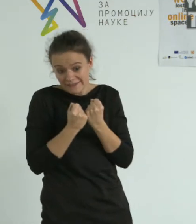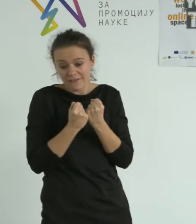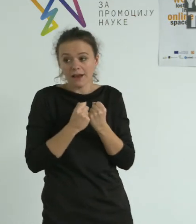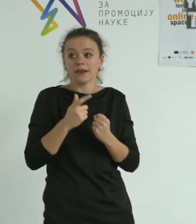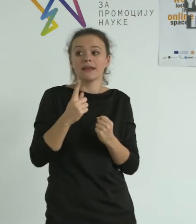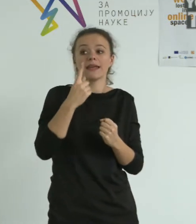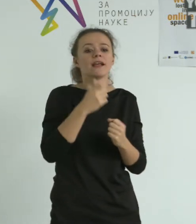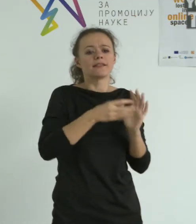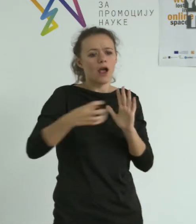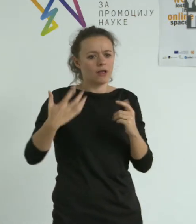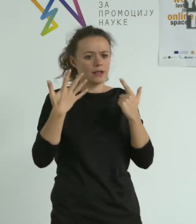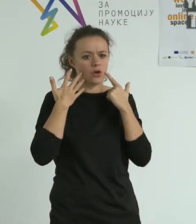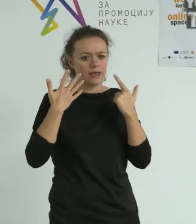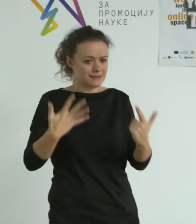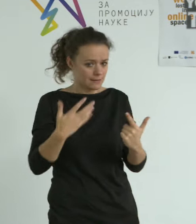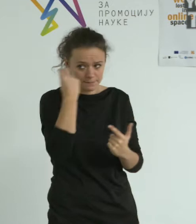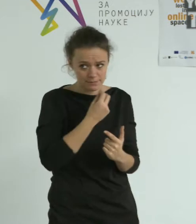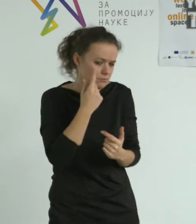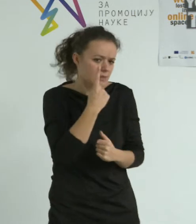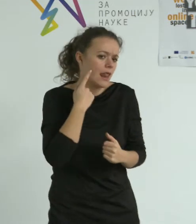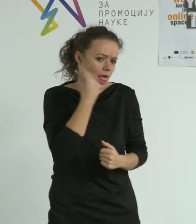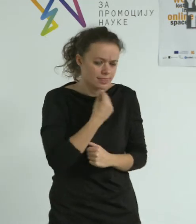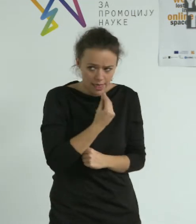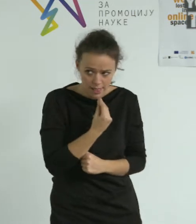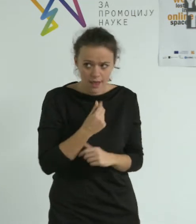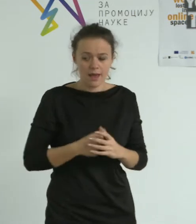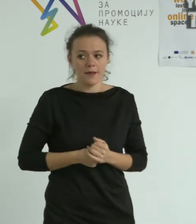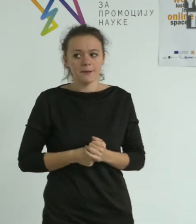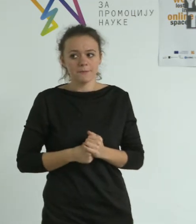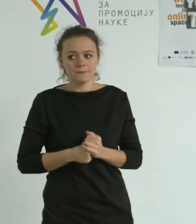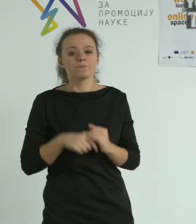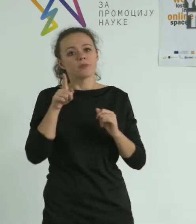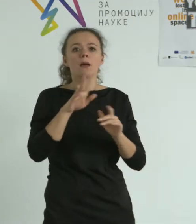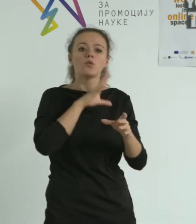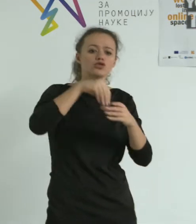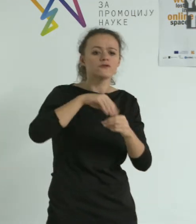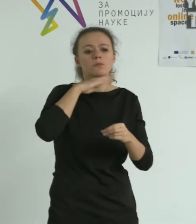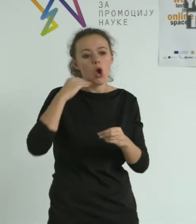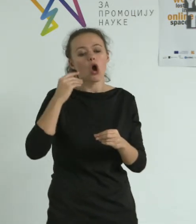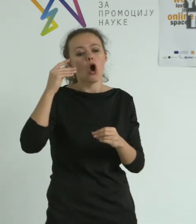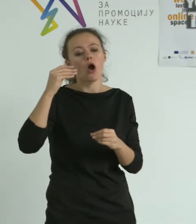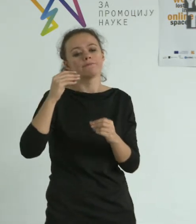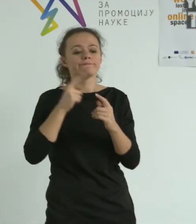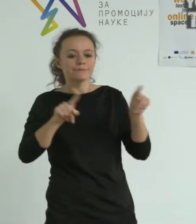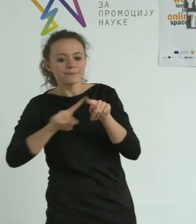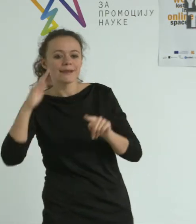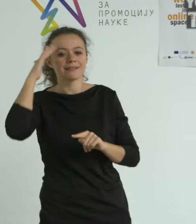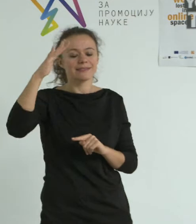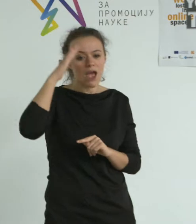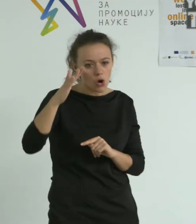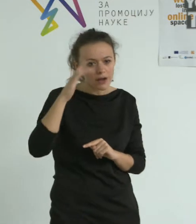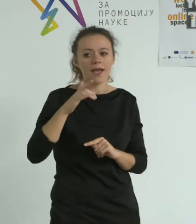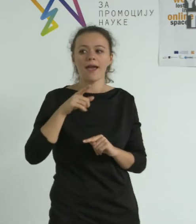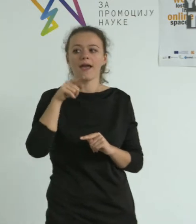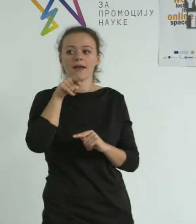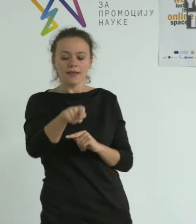week. It contained information that is a lot of theory, unfortunately, about youth participation